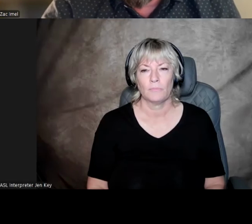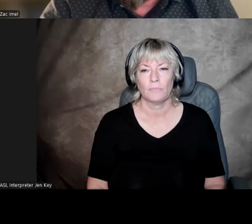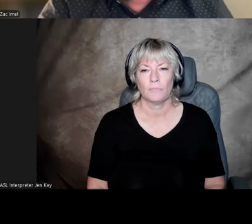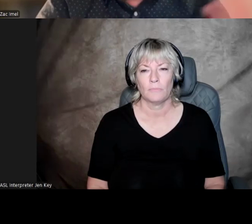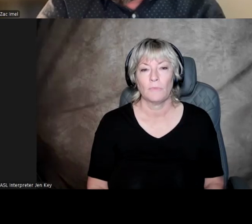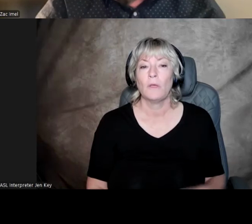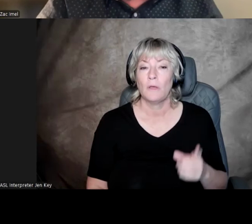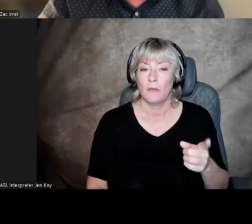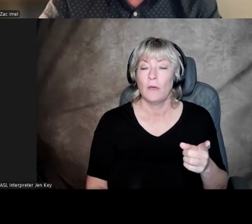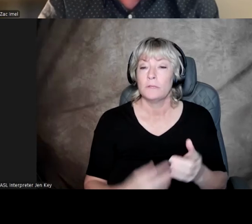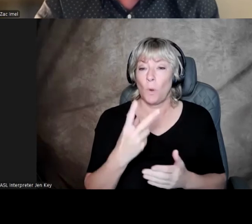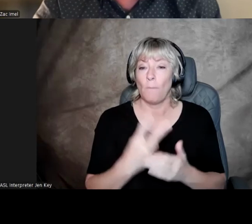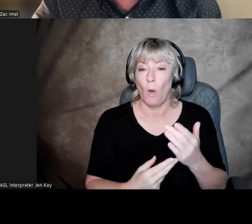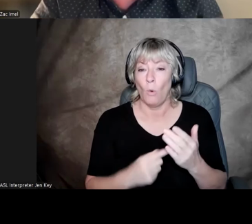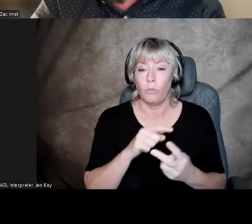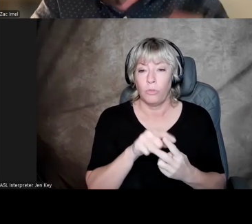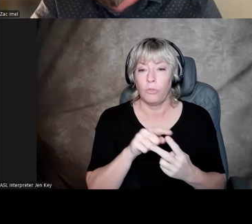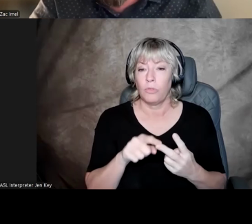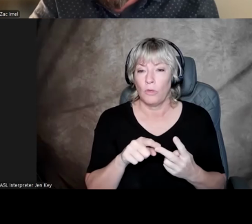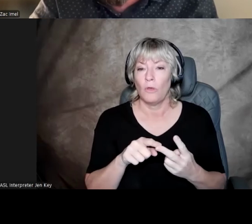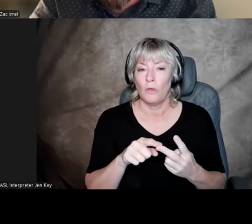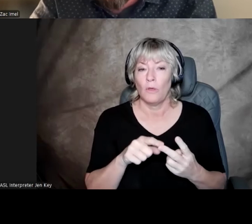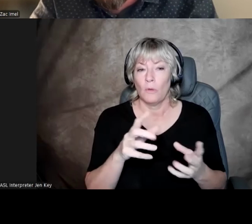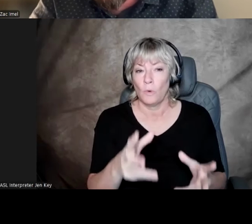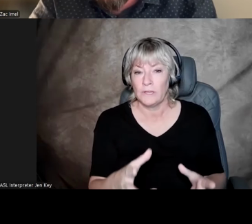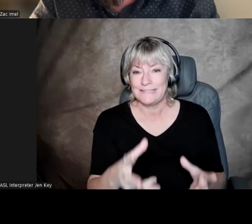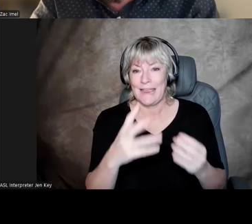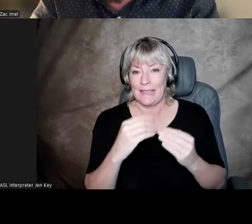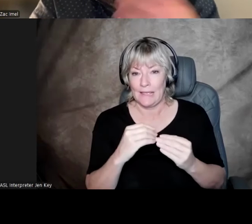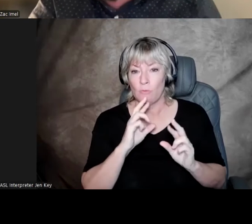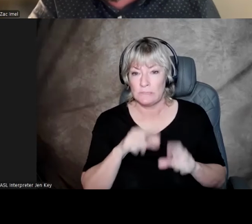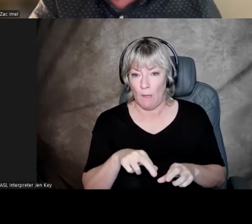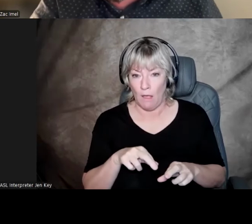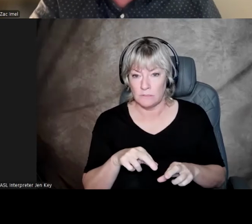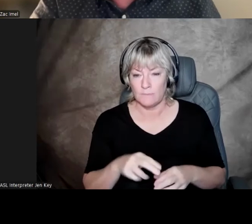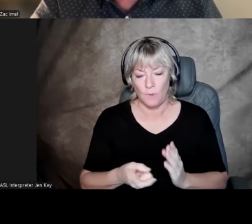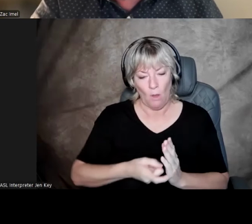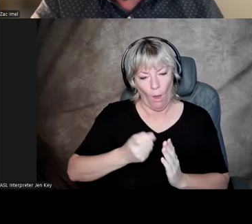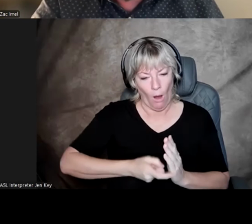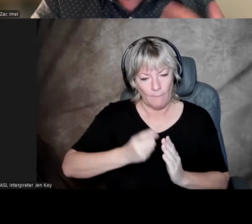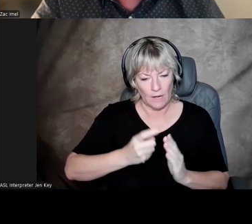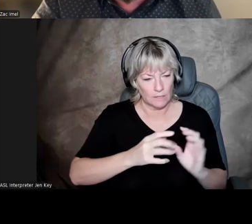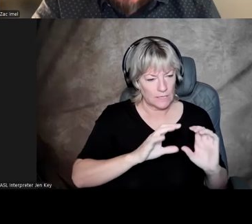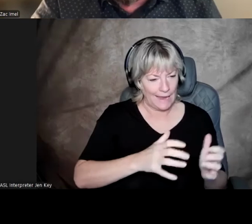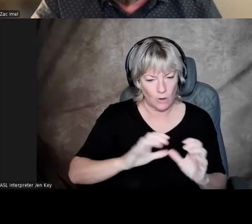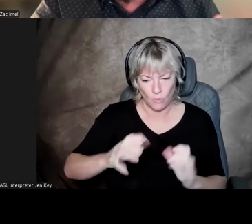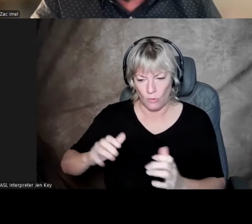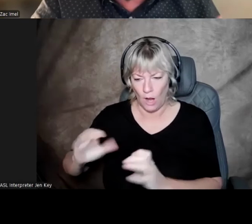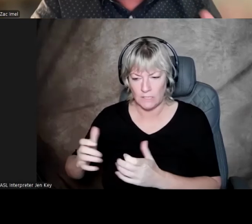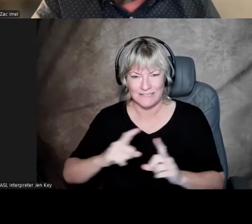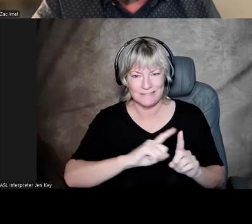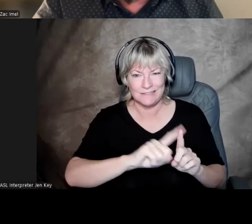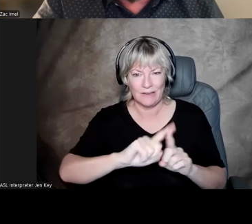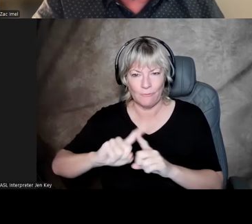So see here, in both cases, we've been able to take in a response in a training, automatically categorize it into different types